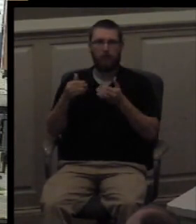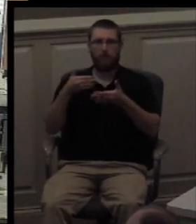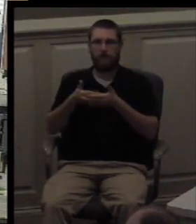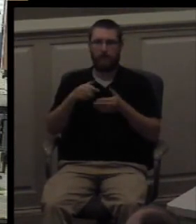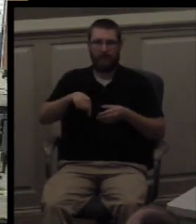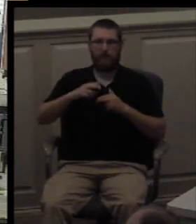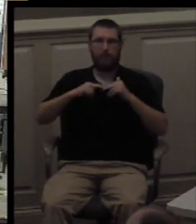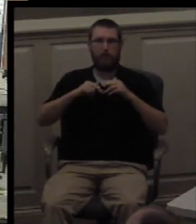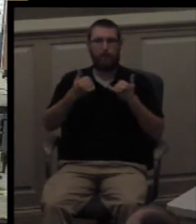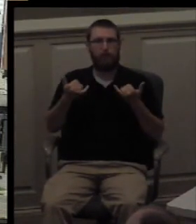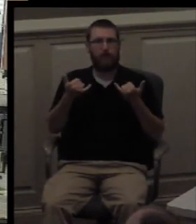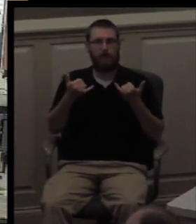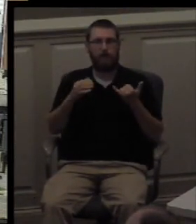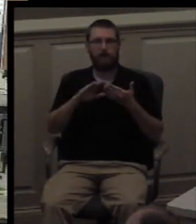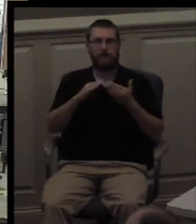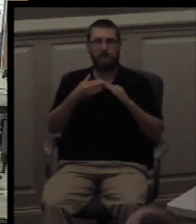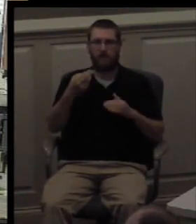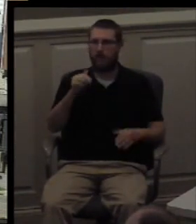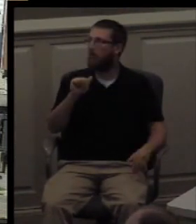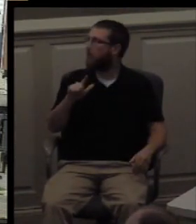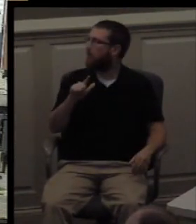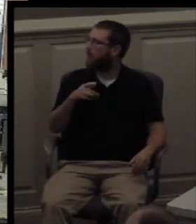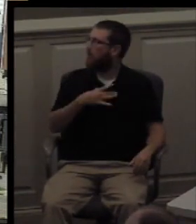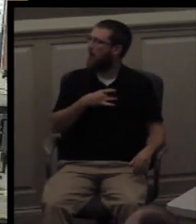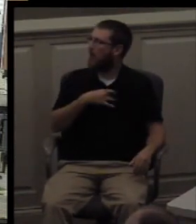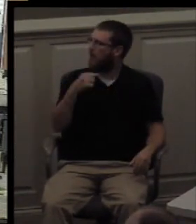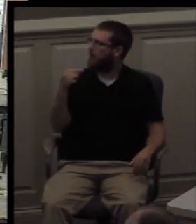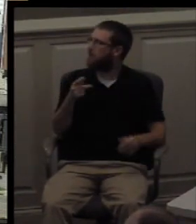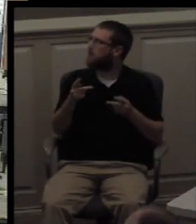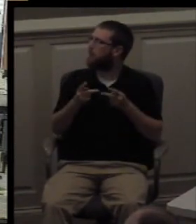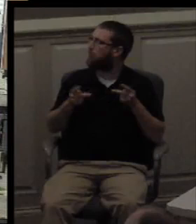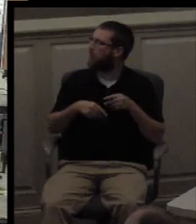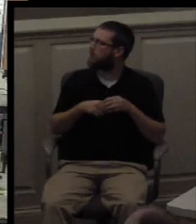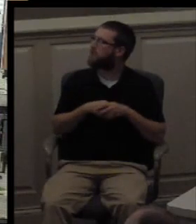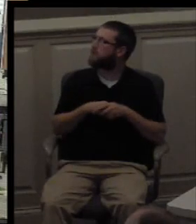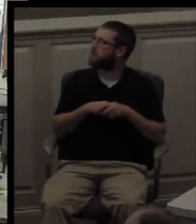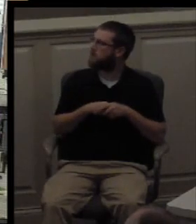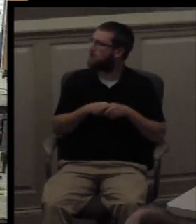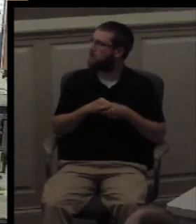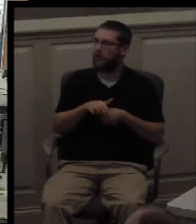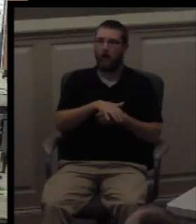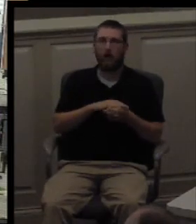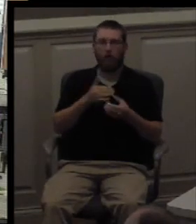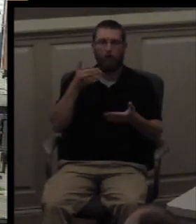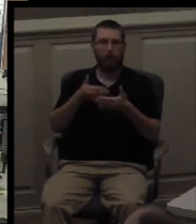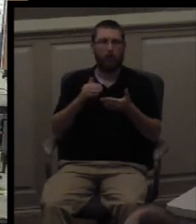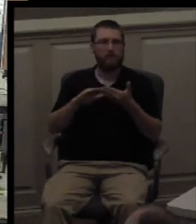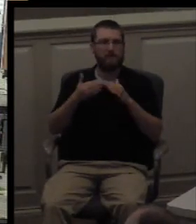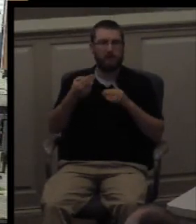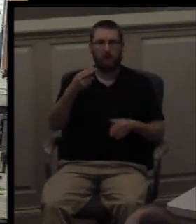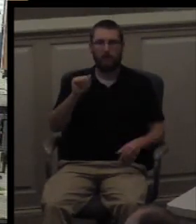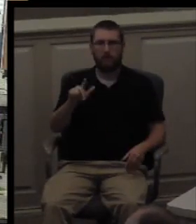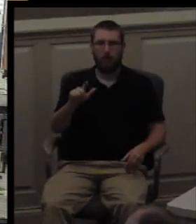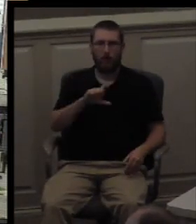building. And again, we did like this location. Its proximity to City Hall, for example, and the